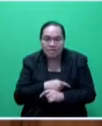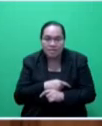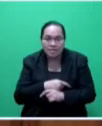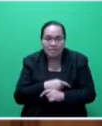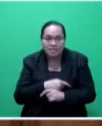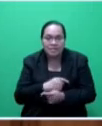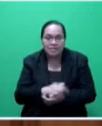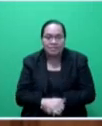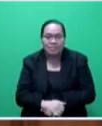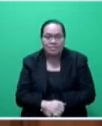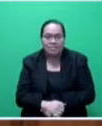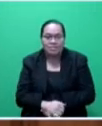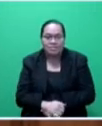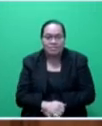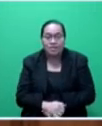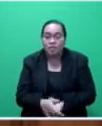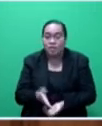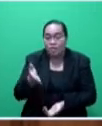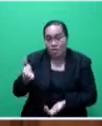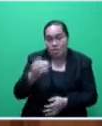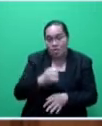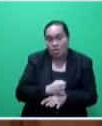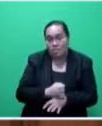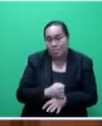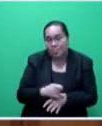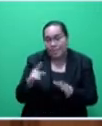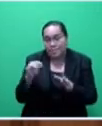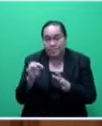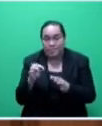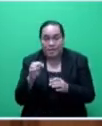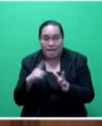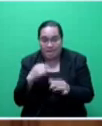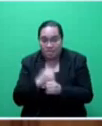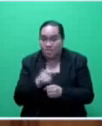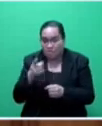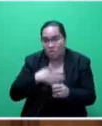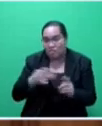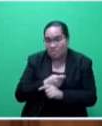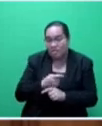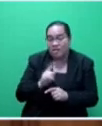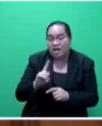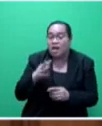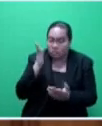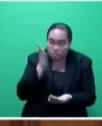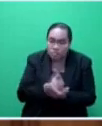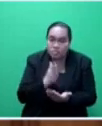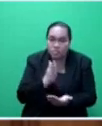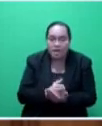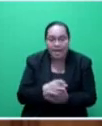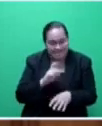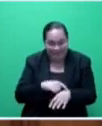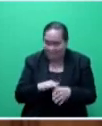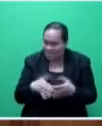is what he wants to change. It is true that times